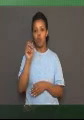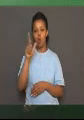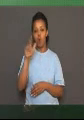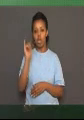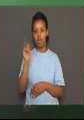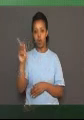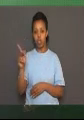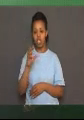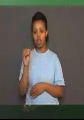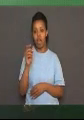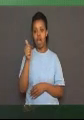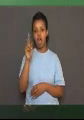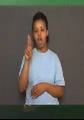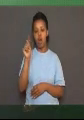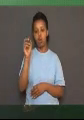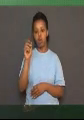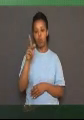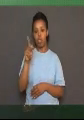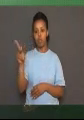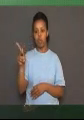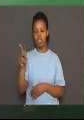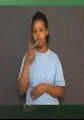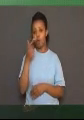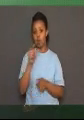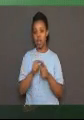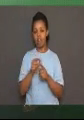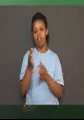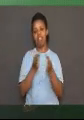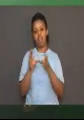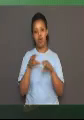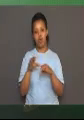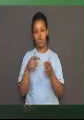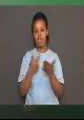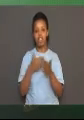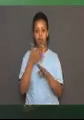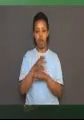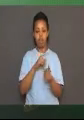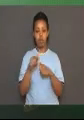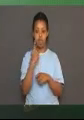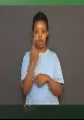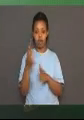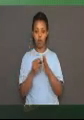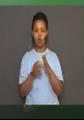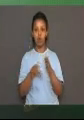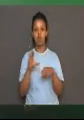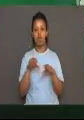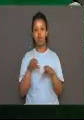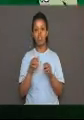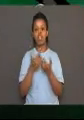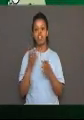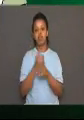and autopolyploidy. Then, describe how each mutation occurs.